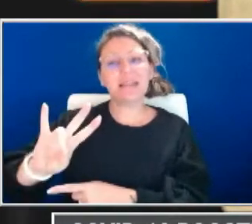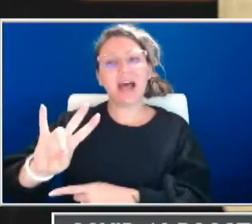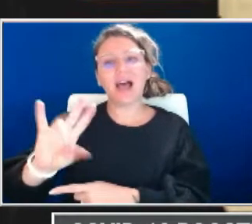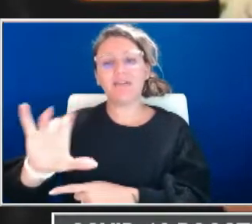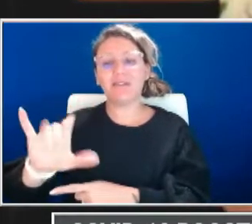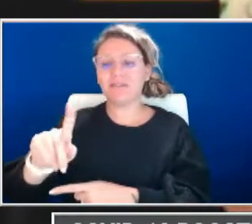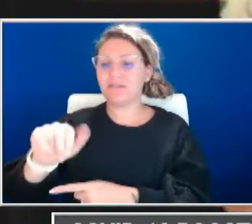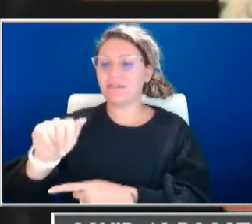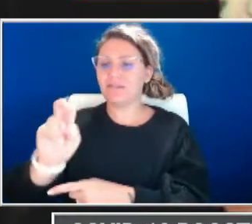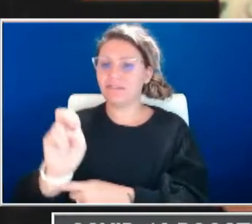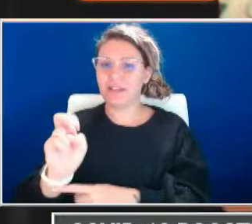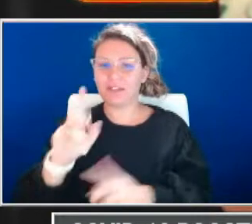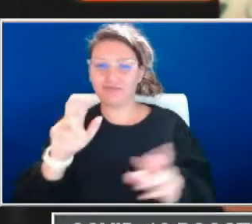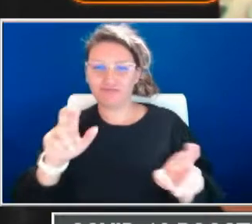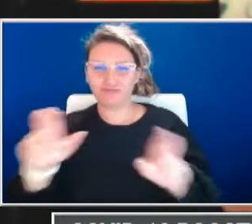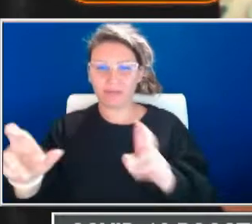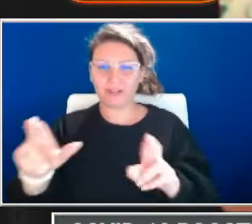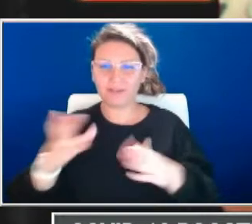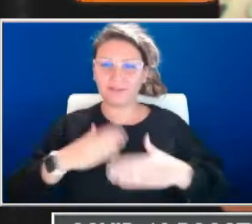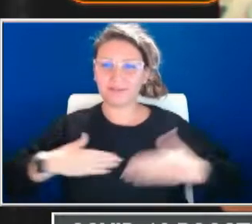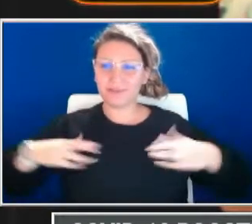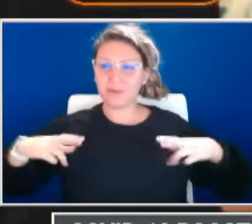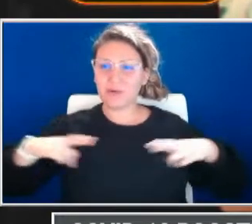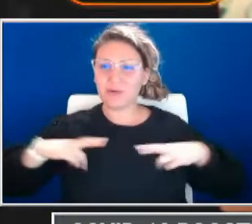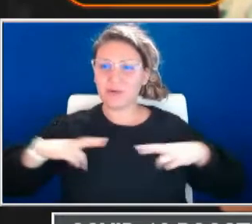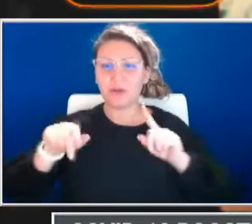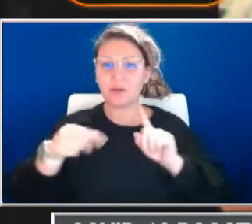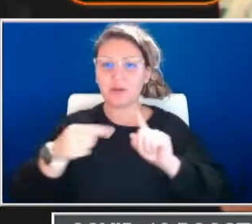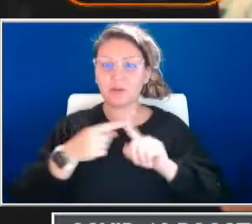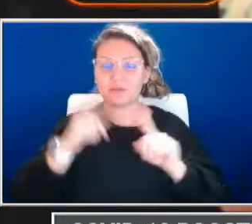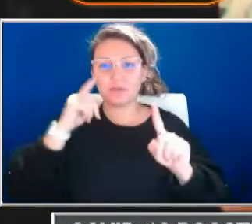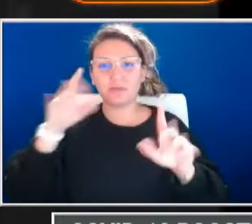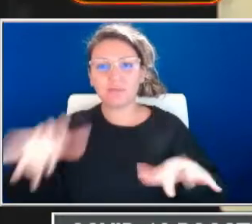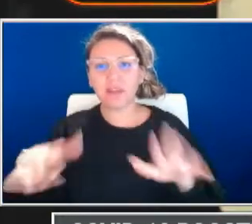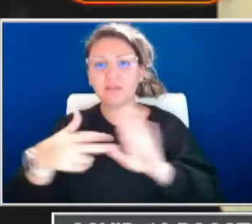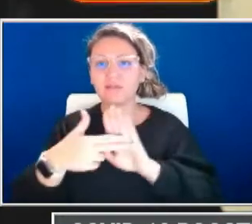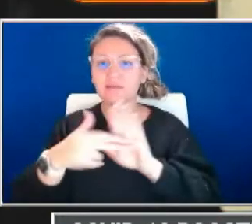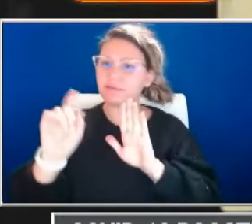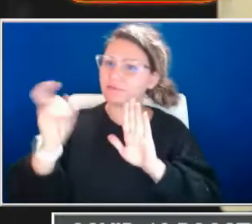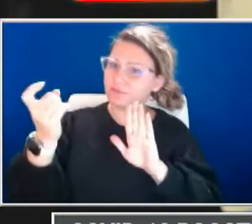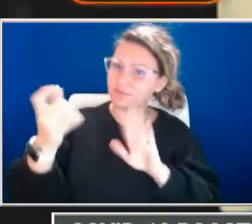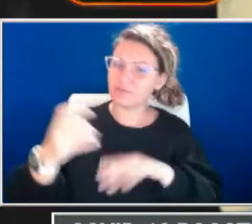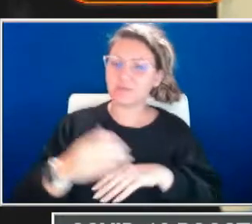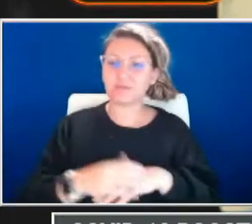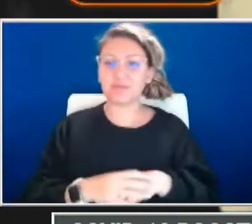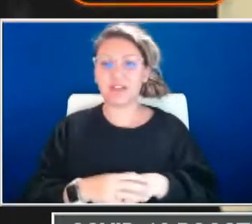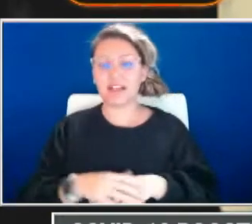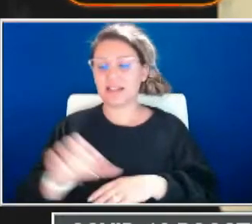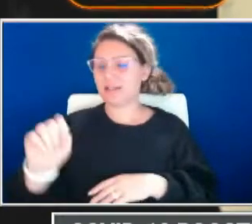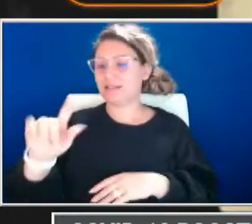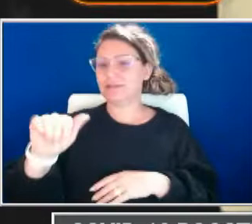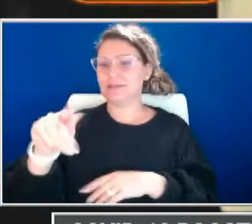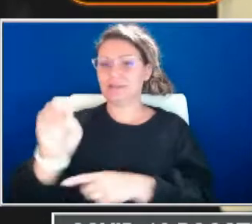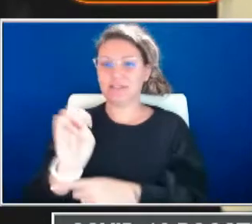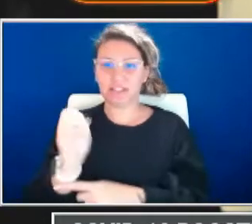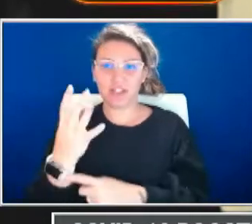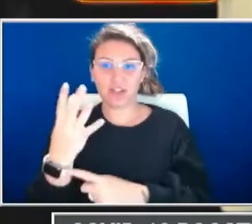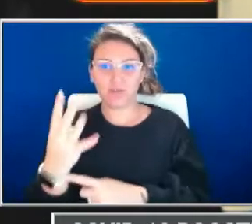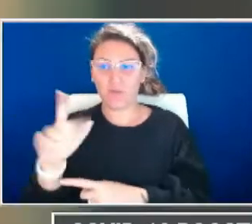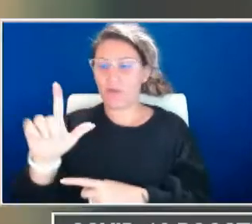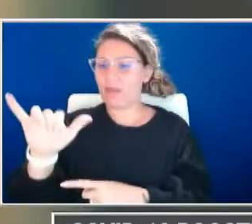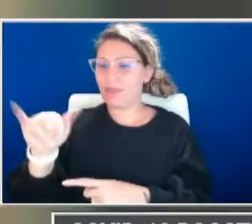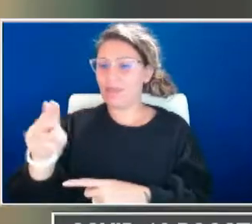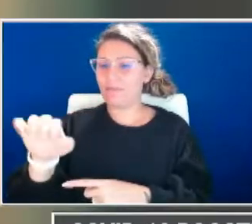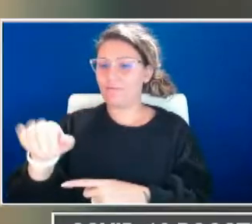golden years and enjoying retirement when he got the stunning diagnosis. He had stage 4 lymphoma, and it was in his bone